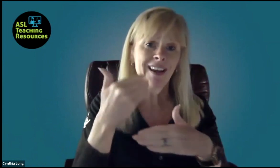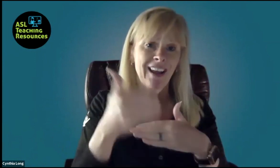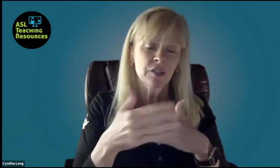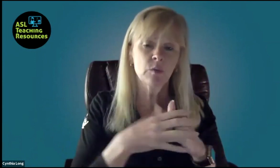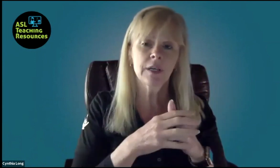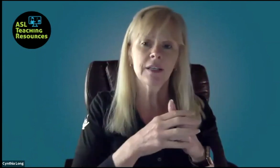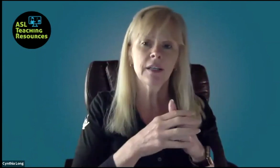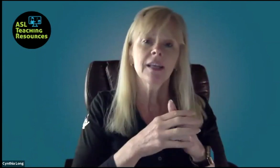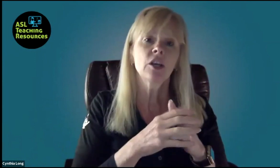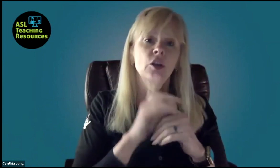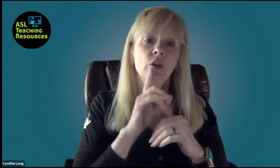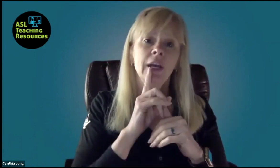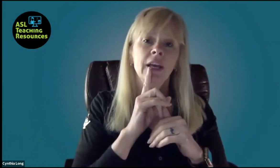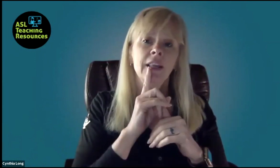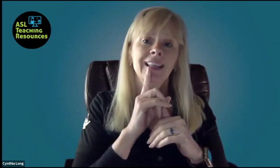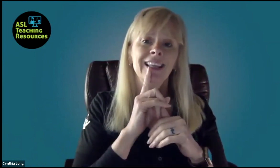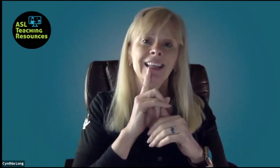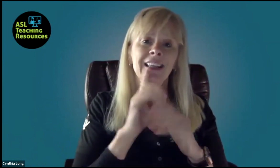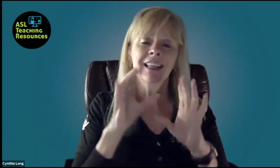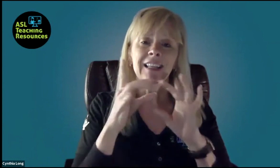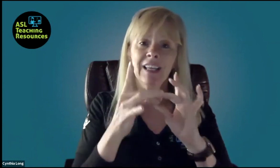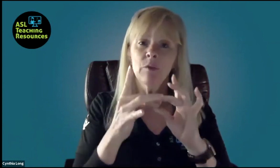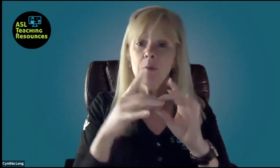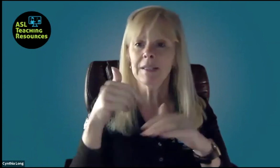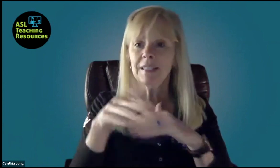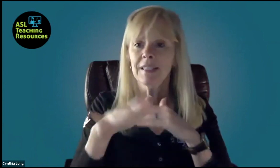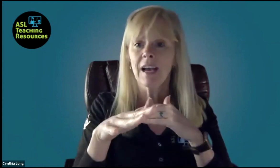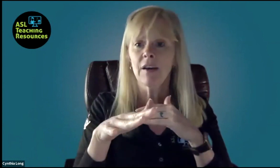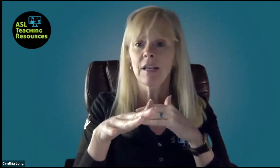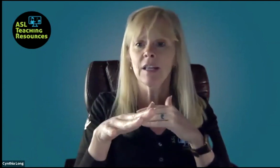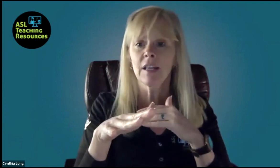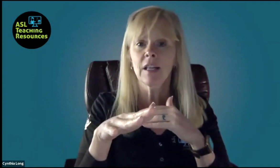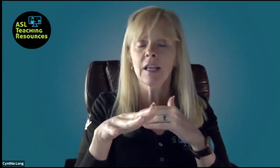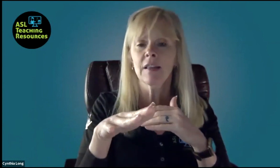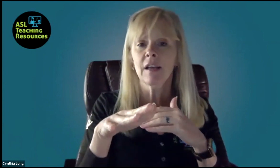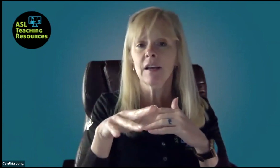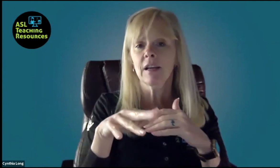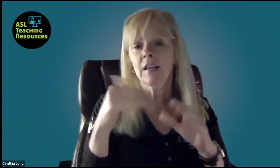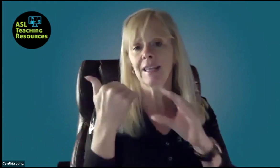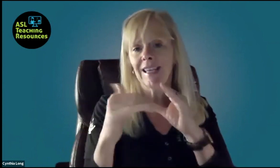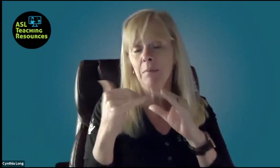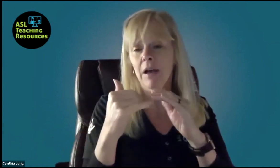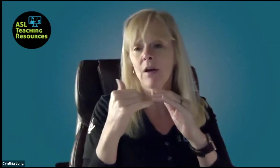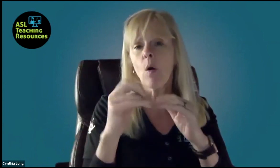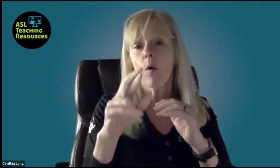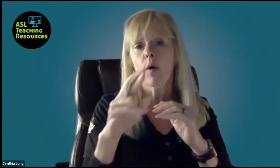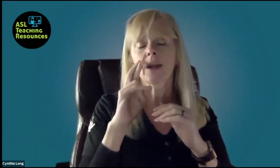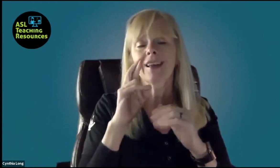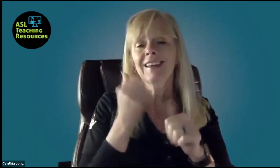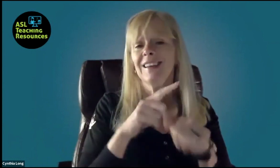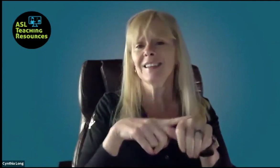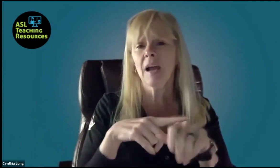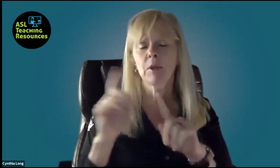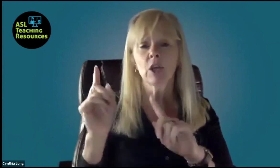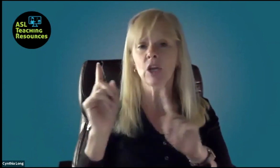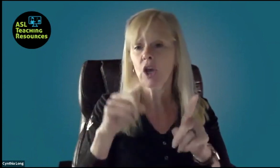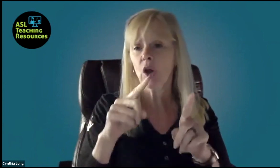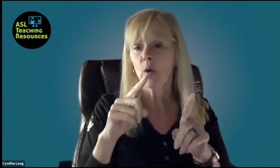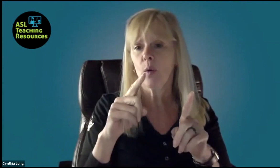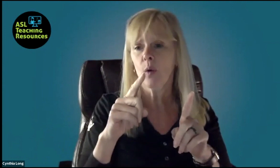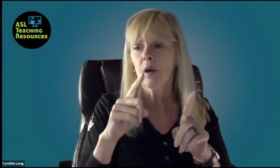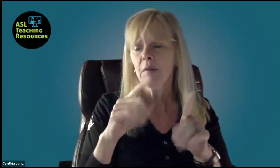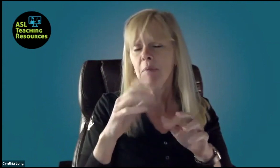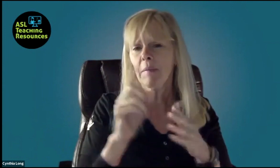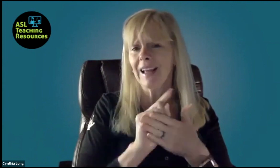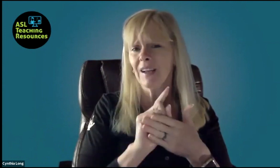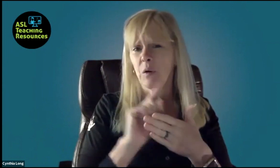our next one. And the link will be sent out in the email, or anytime you can